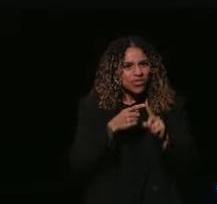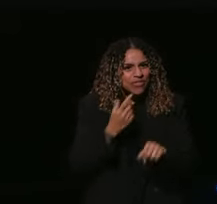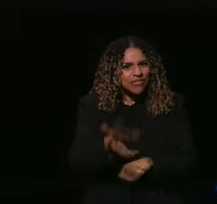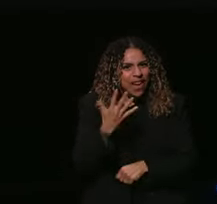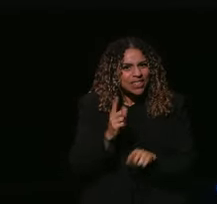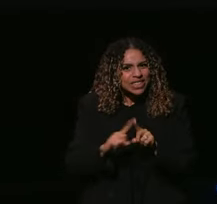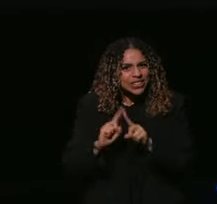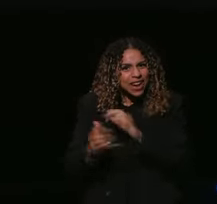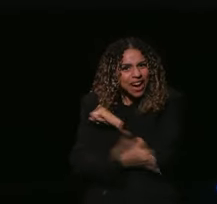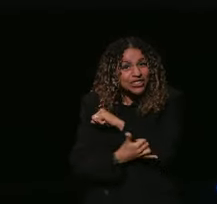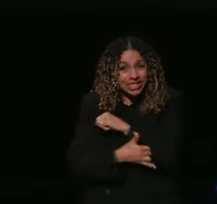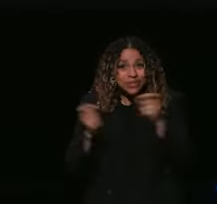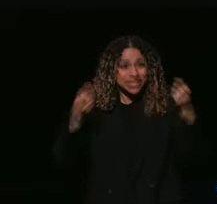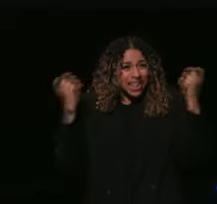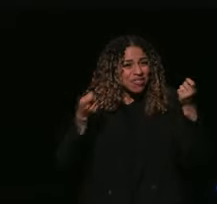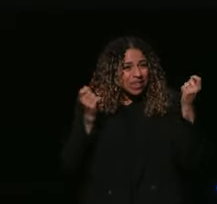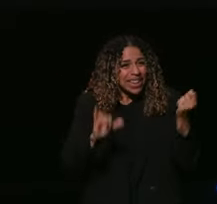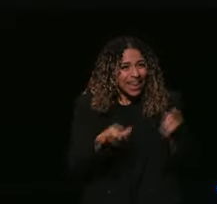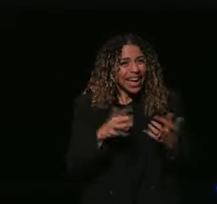celebrate.